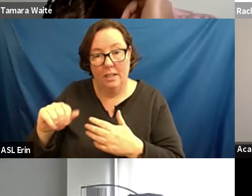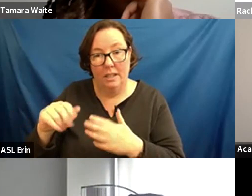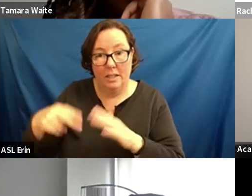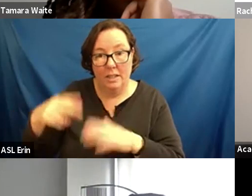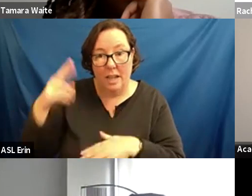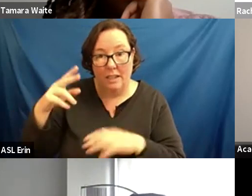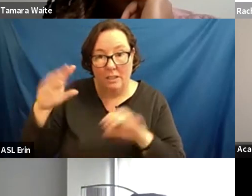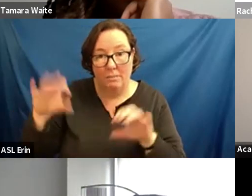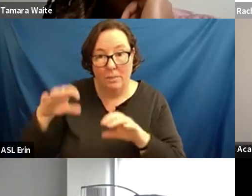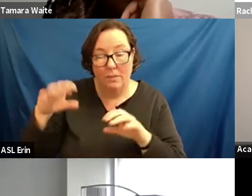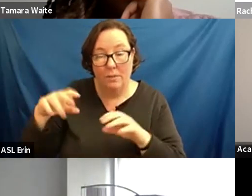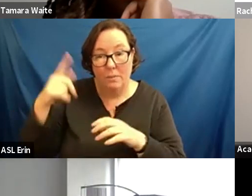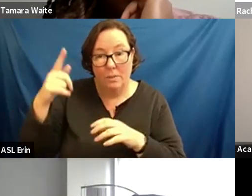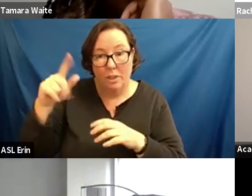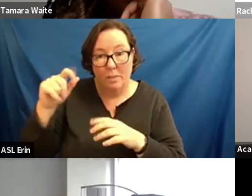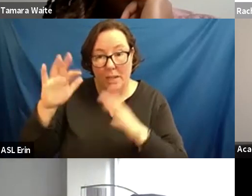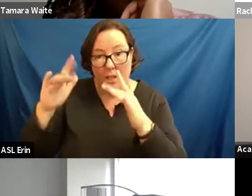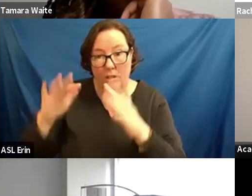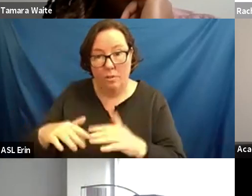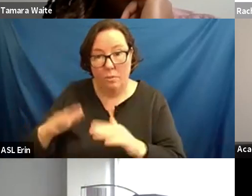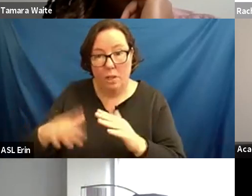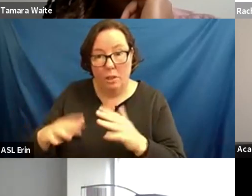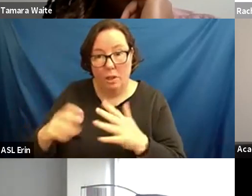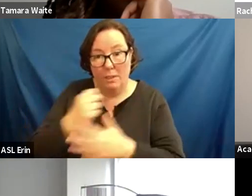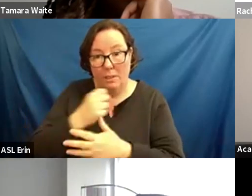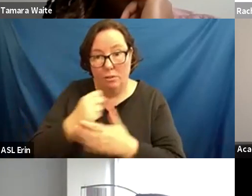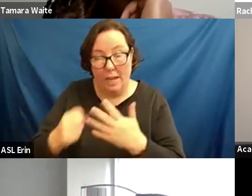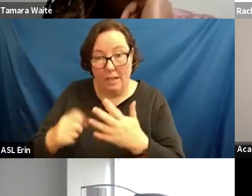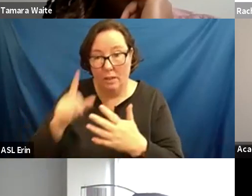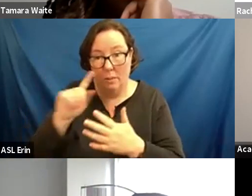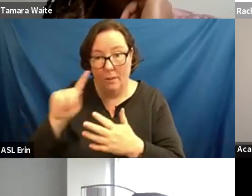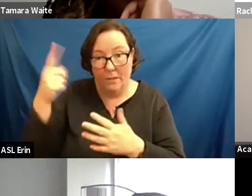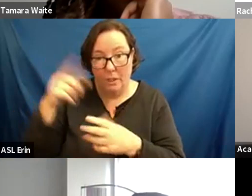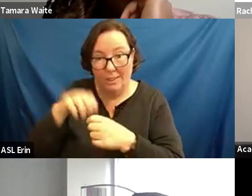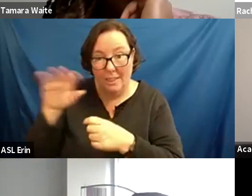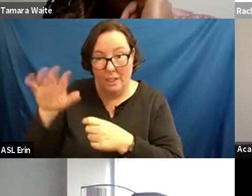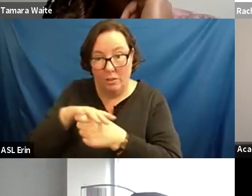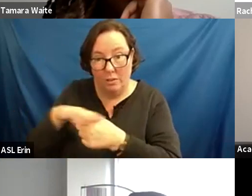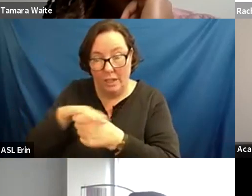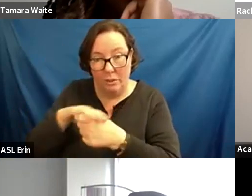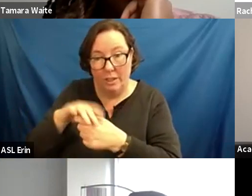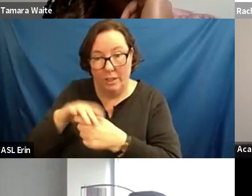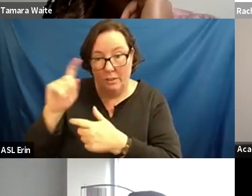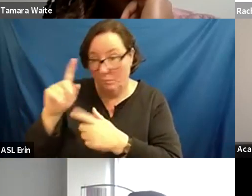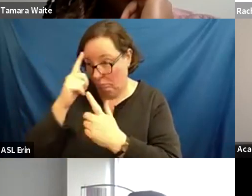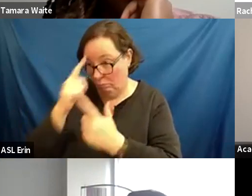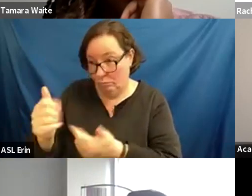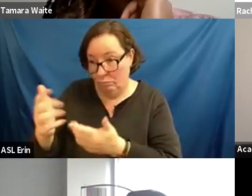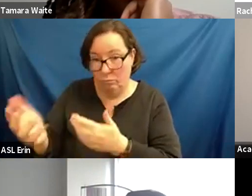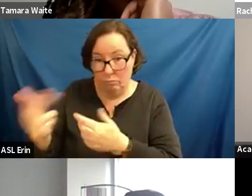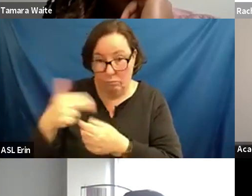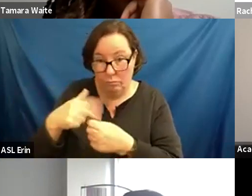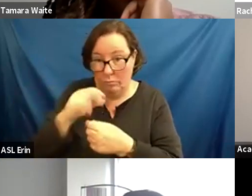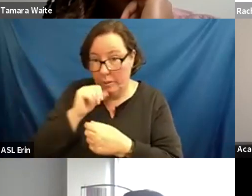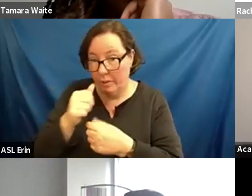highest performing to the lowest performing ranked. And then those seats are given in that order. Versus the 20%,